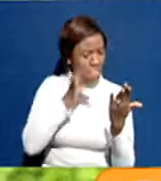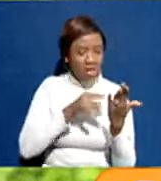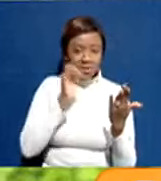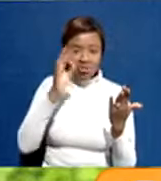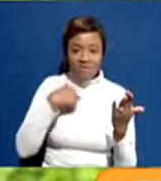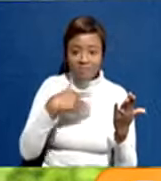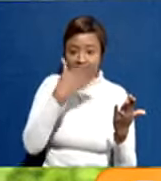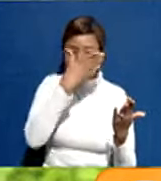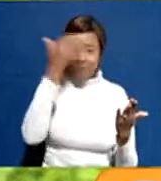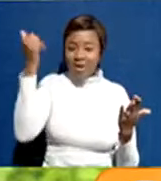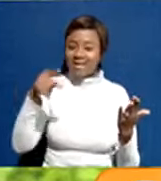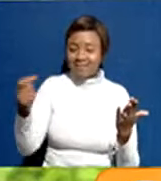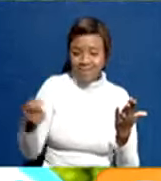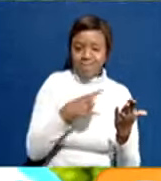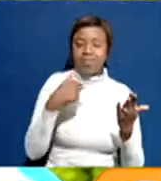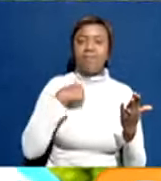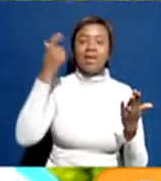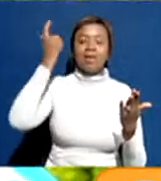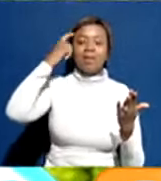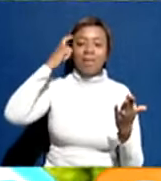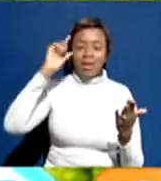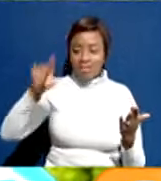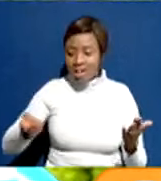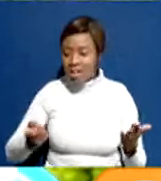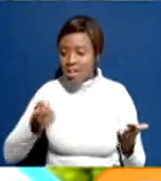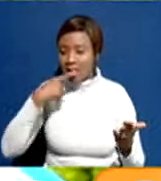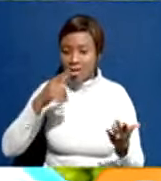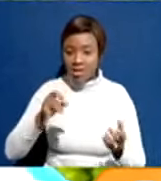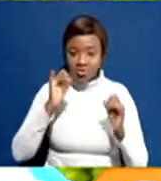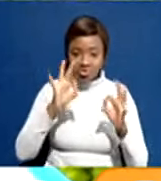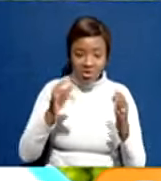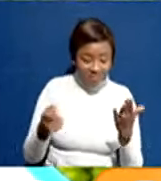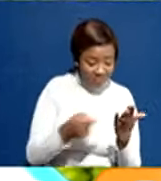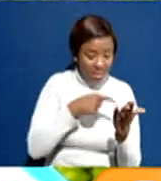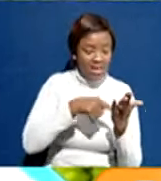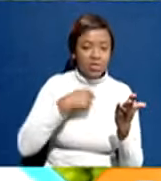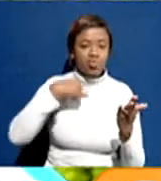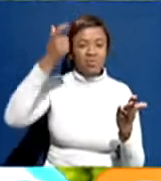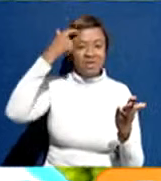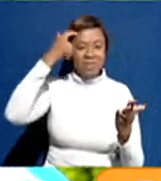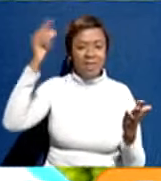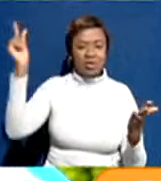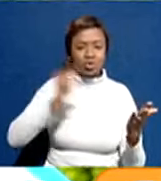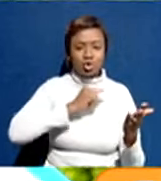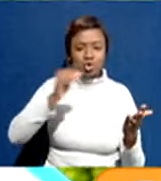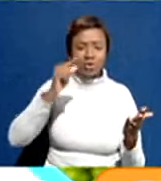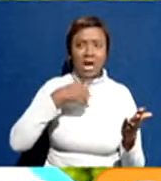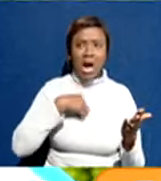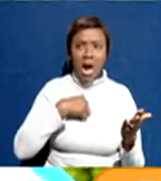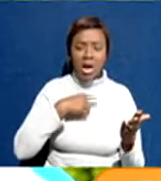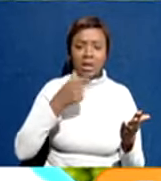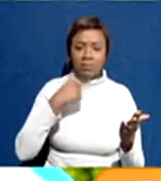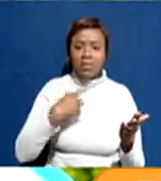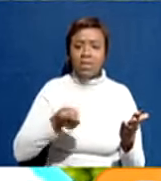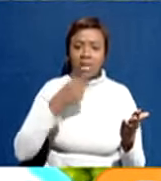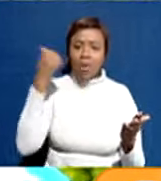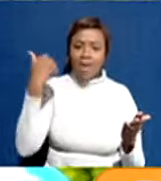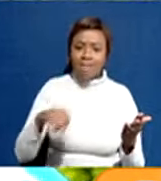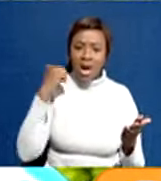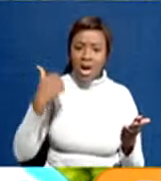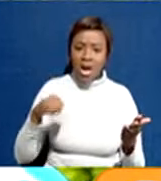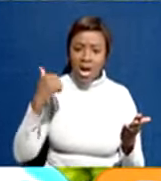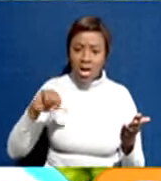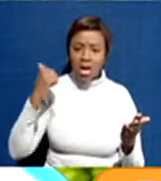nimesahau, wanatukumbusha. Ukitumia message, unakumbuka immediately mara moja ya kwamba kuna pale